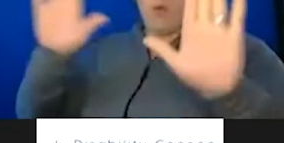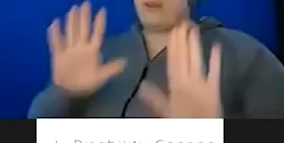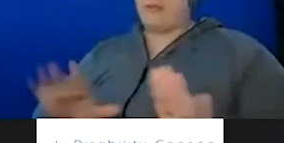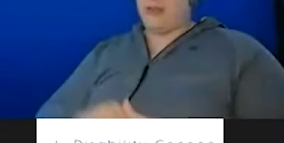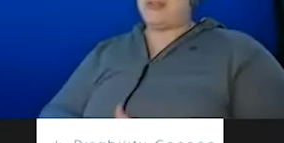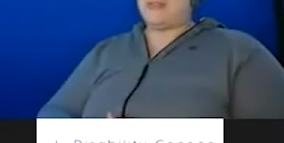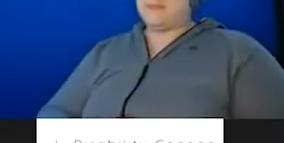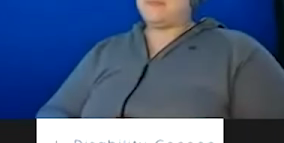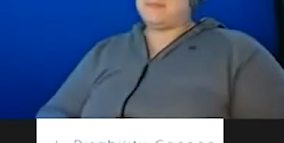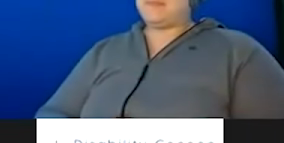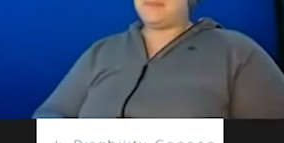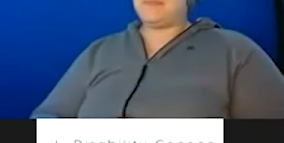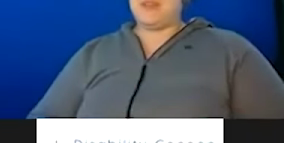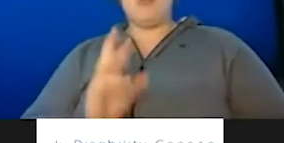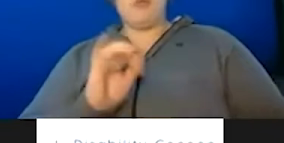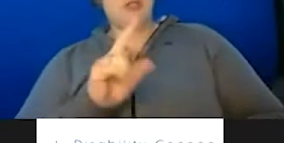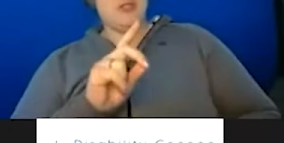need basis with them.